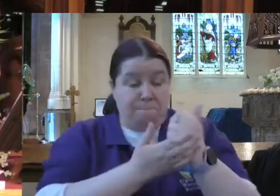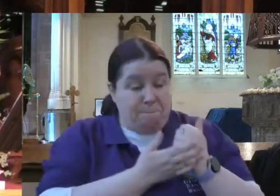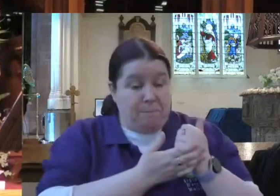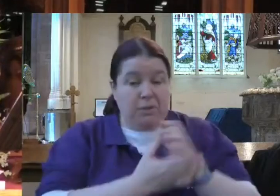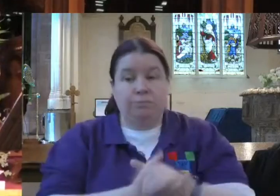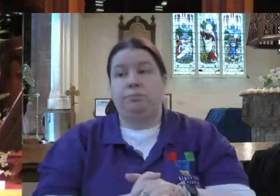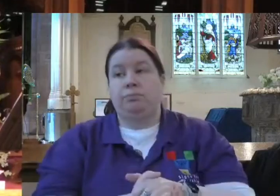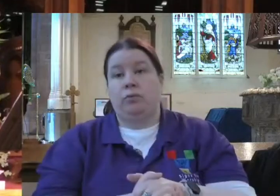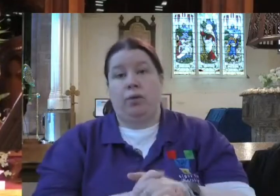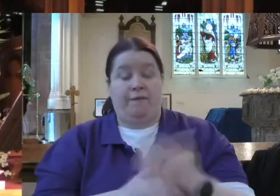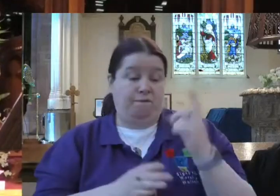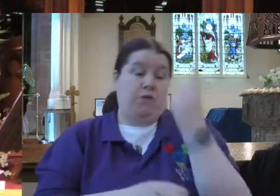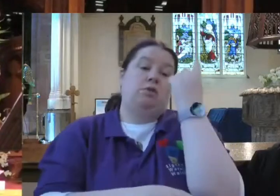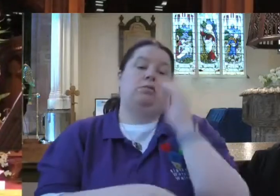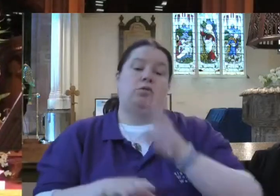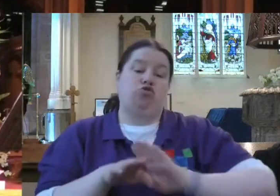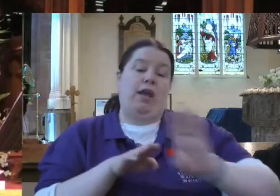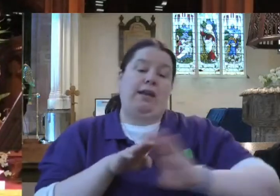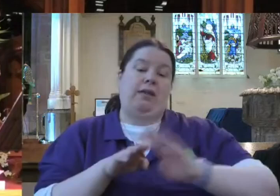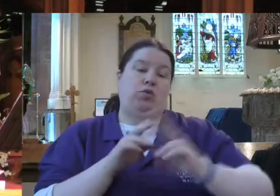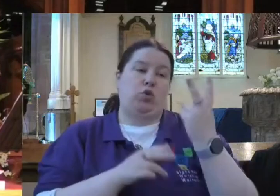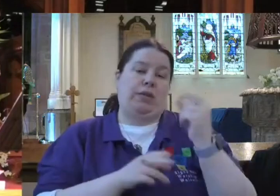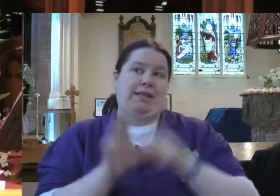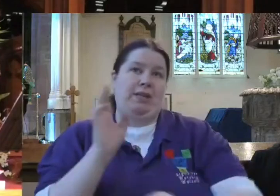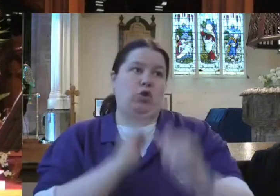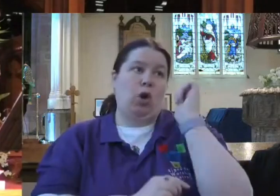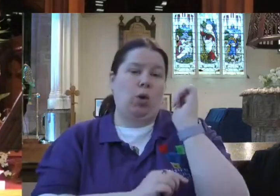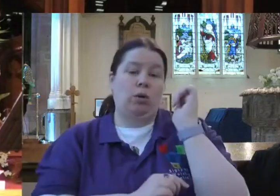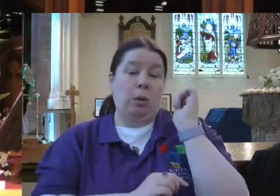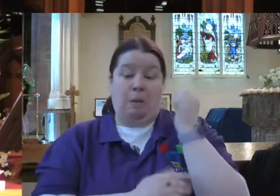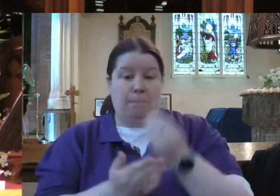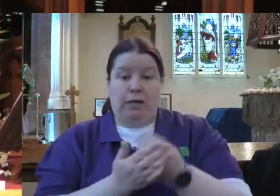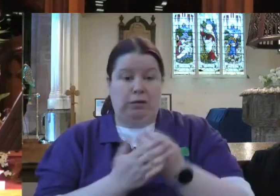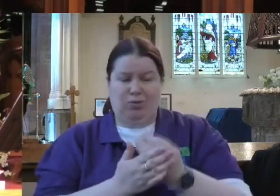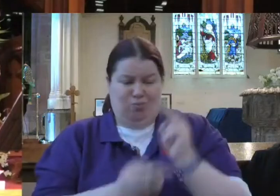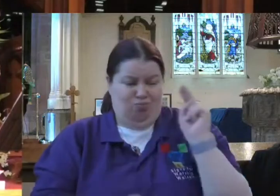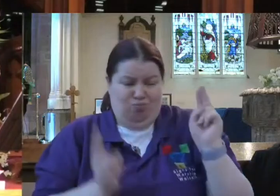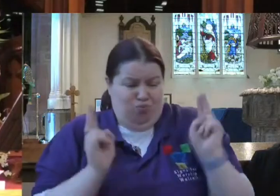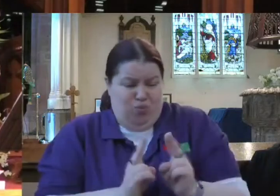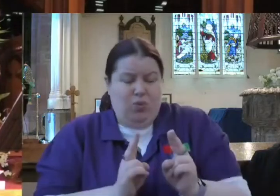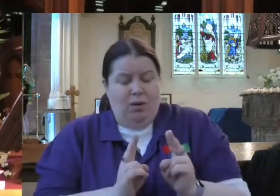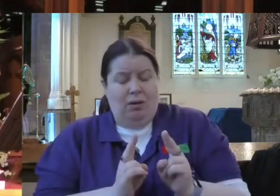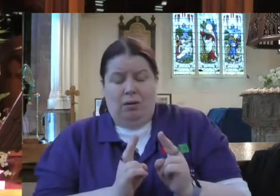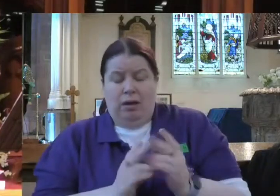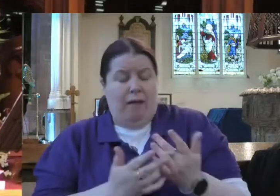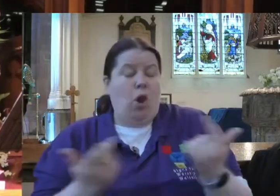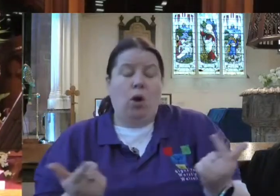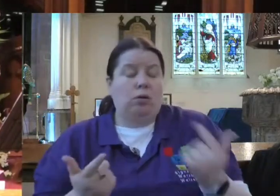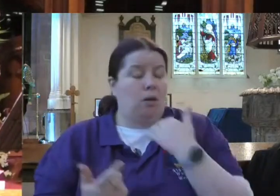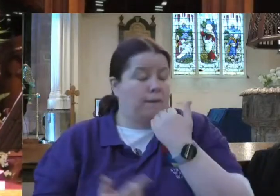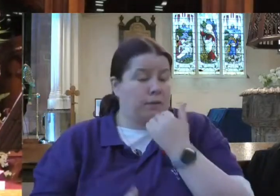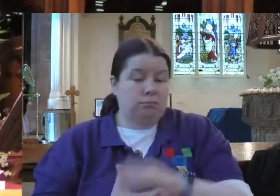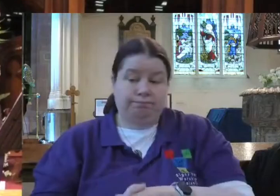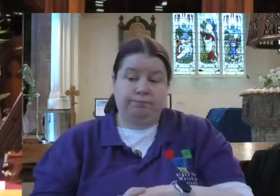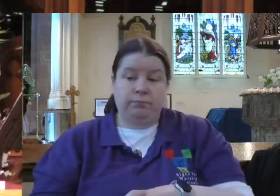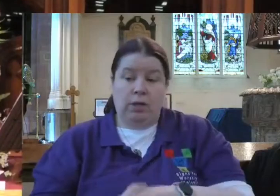when I first started for training for ministry over 20 years ago, we were short of money. We didn't have a lot of money. Out of the blue, one of